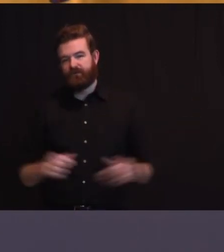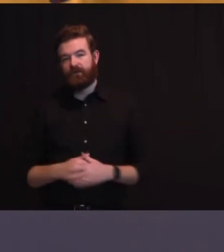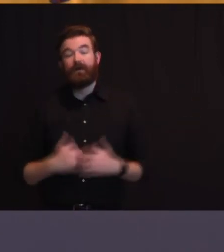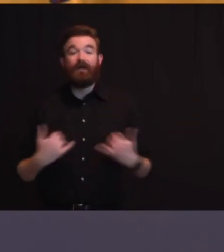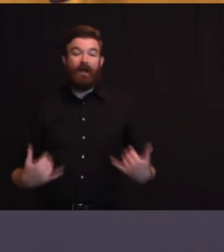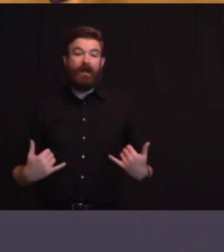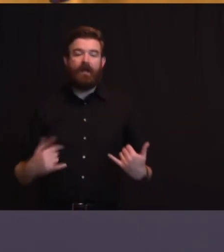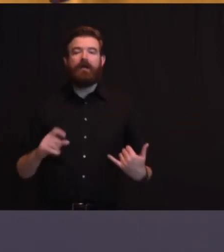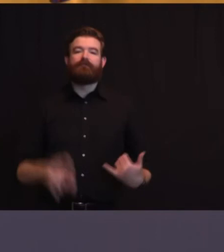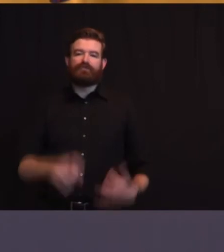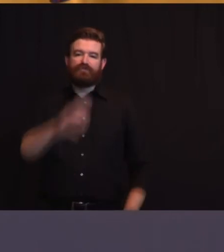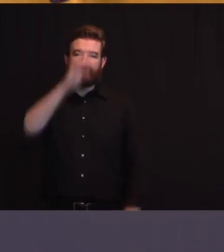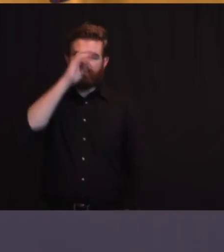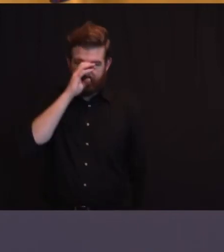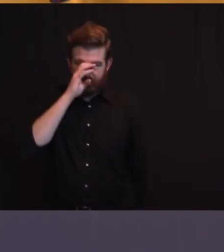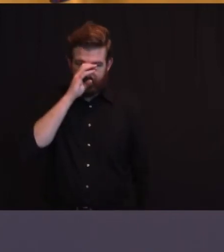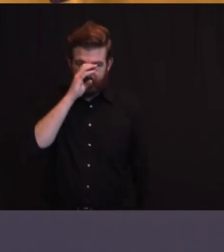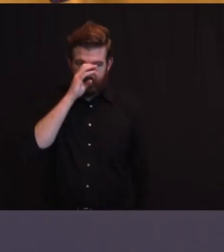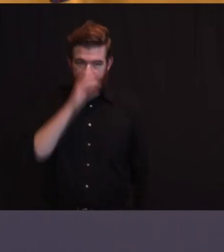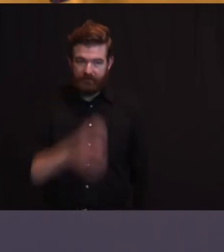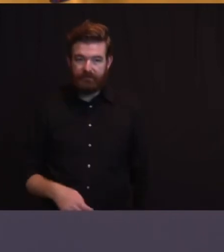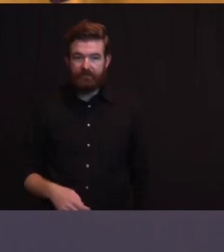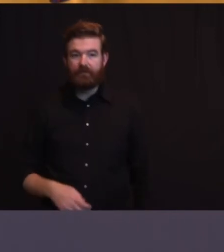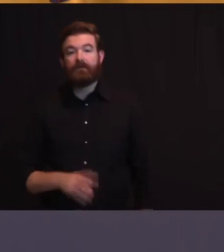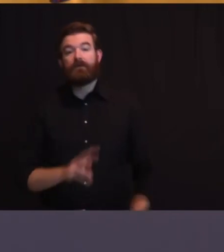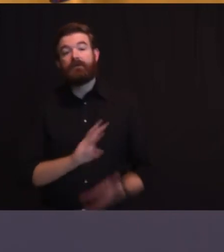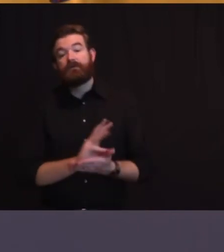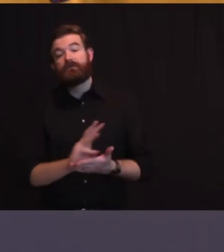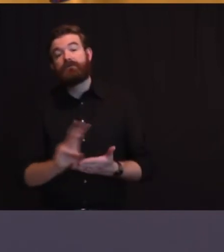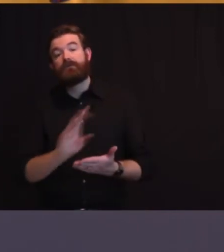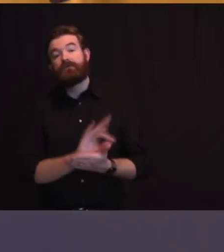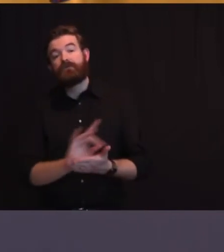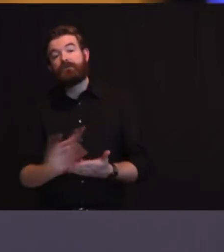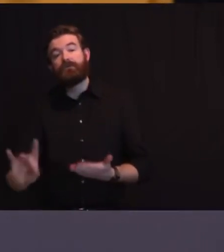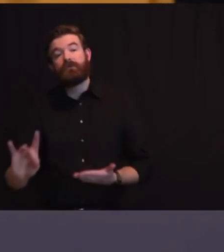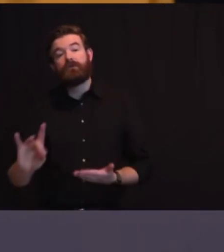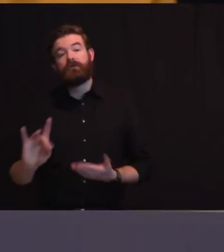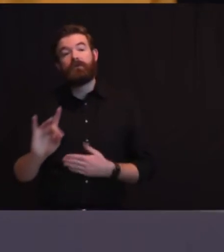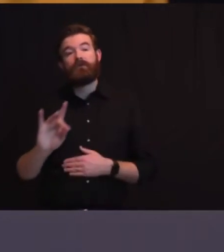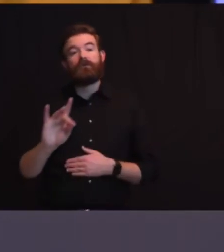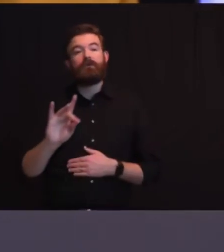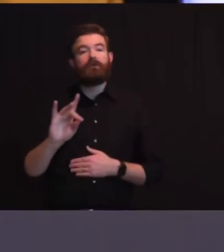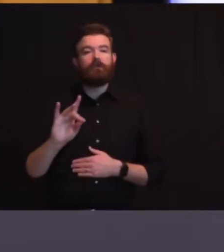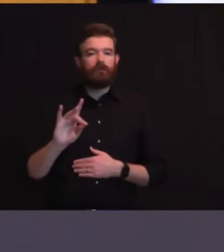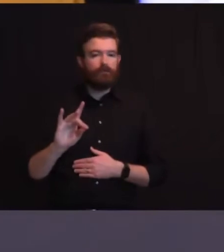locker room. The next 6 to 8 weeks are the Super Bowl. We got to win it. Thank you all, and God bless you.